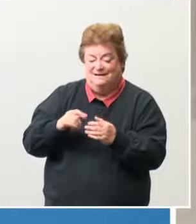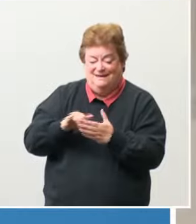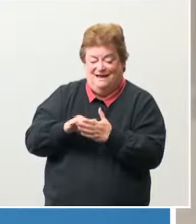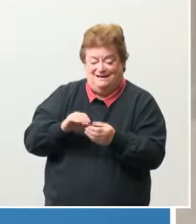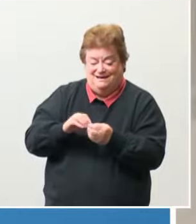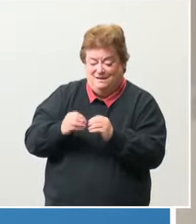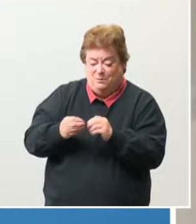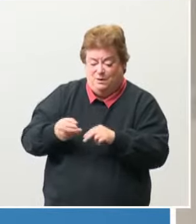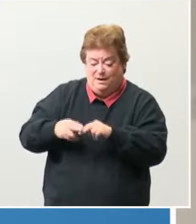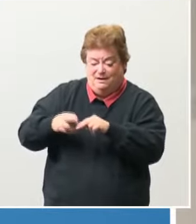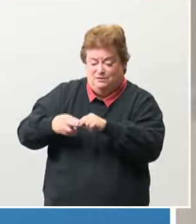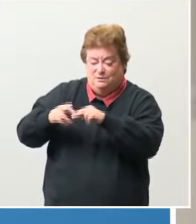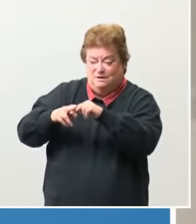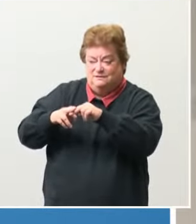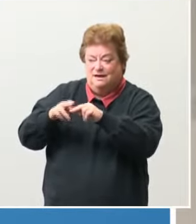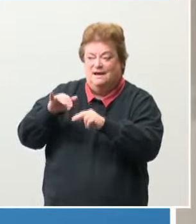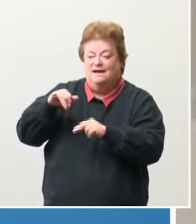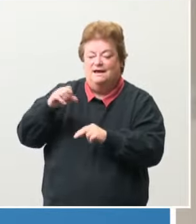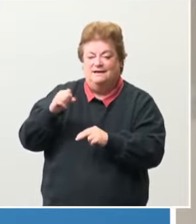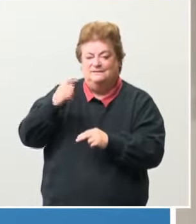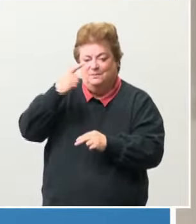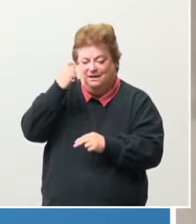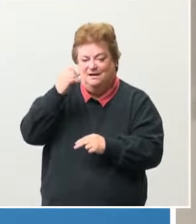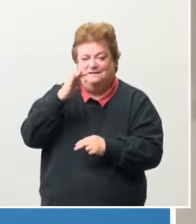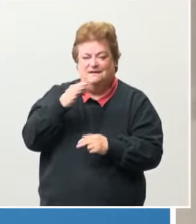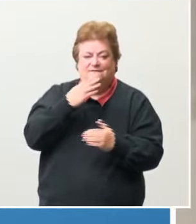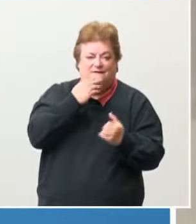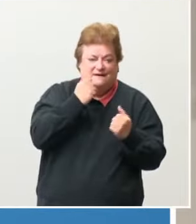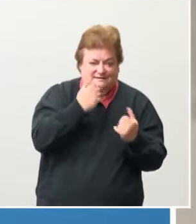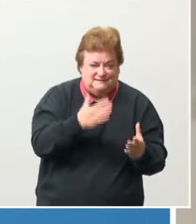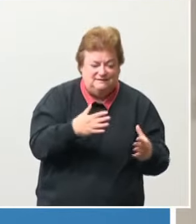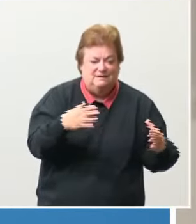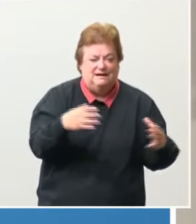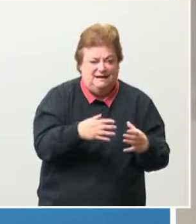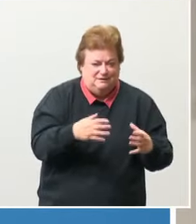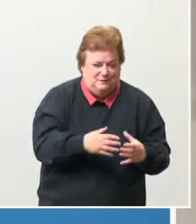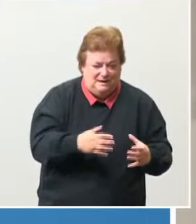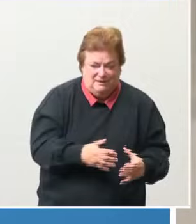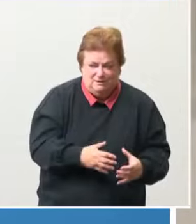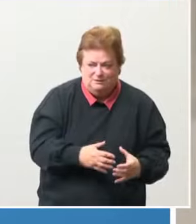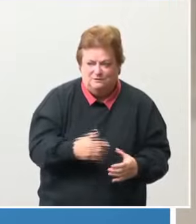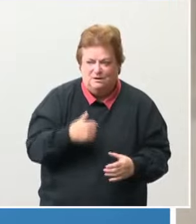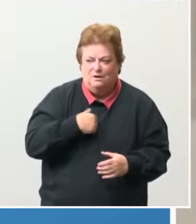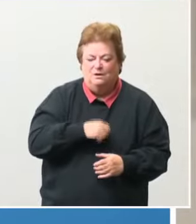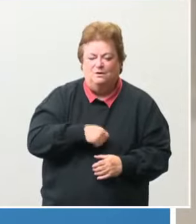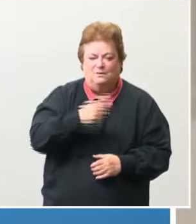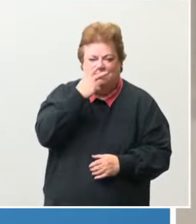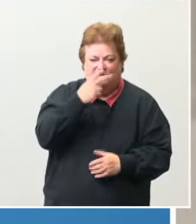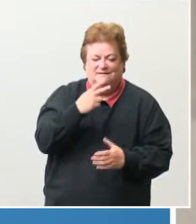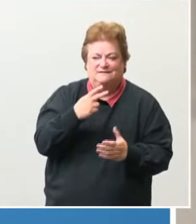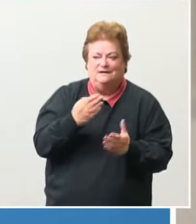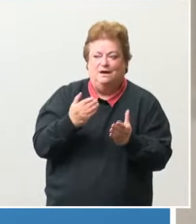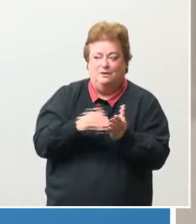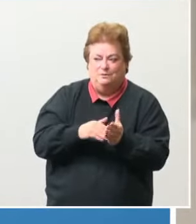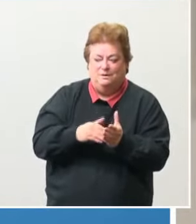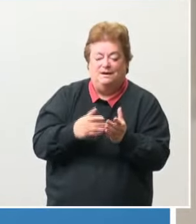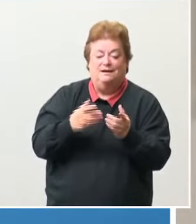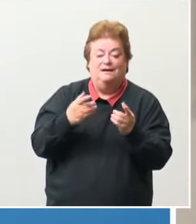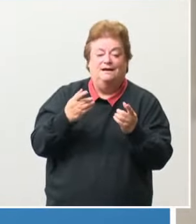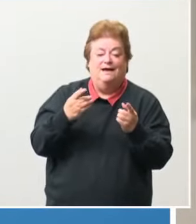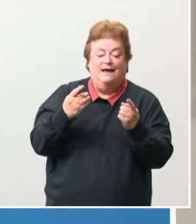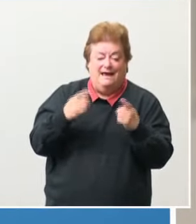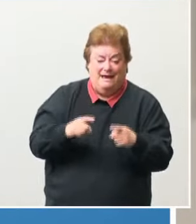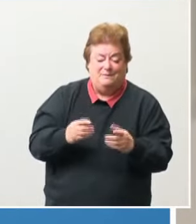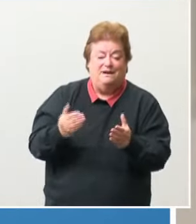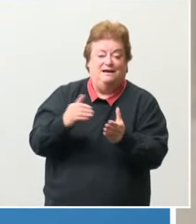the aftermath of Thanksgiving gatherings. And we could see a repeat of this later in December as